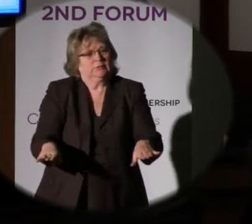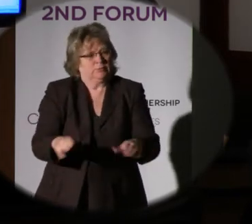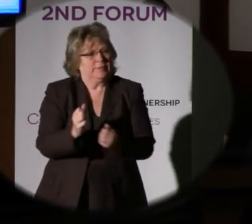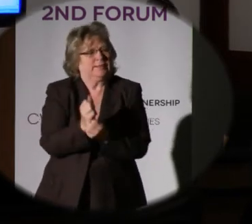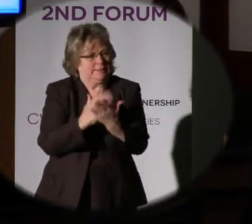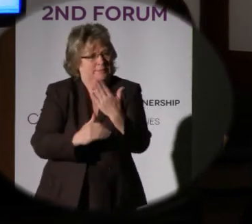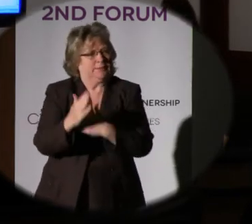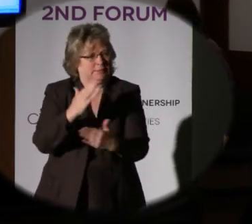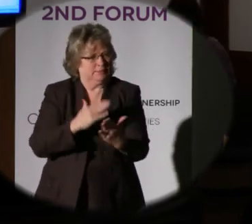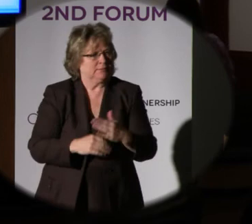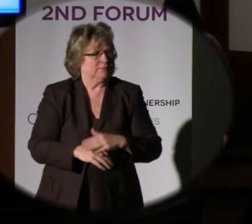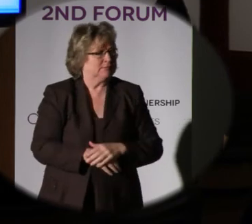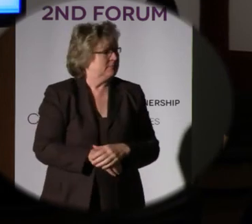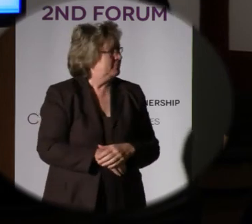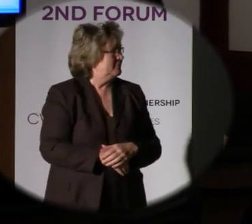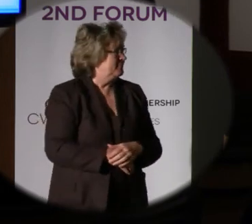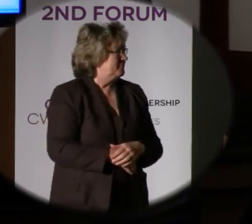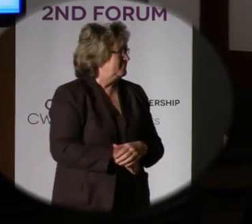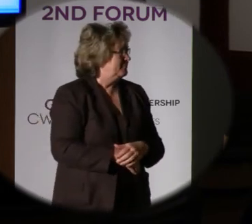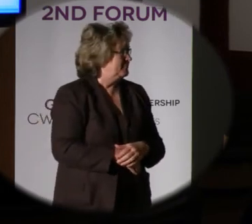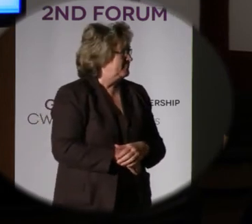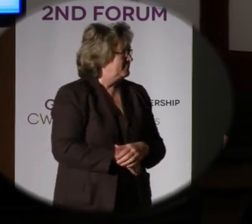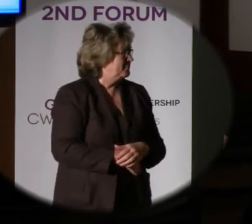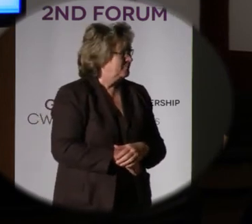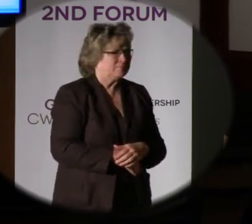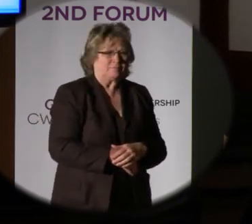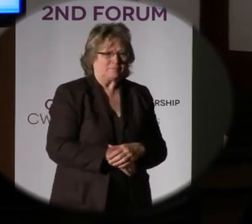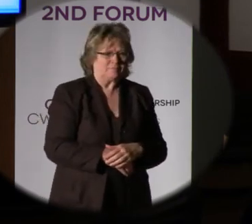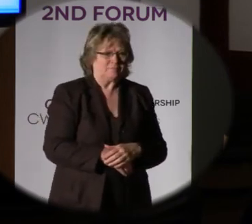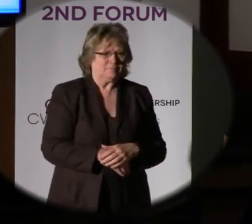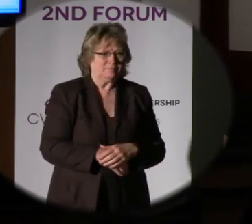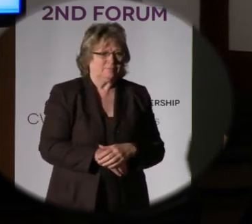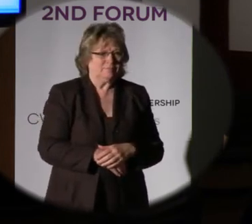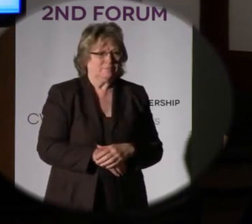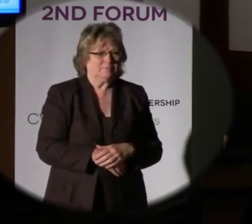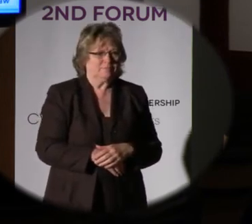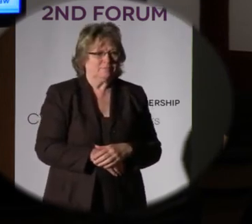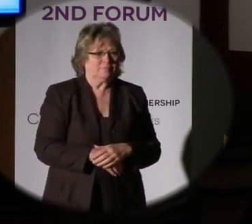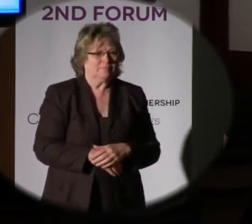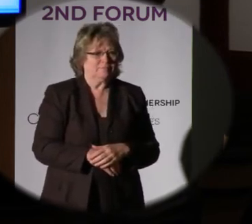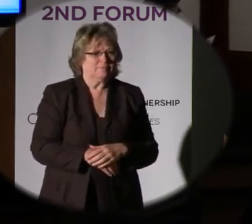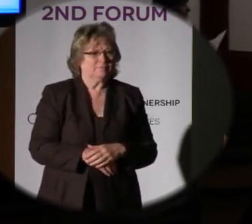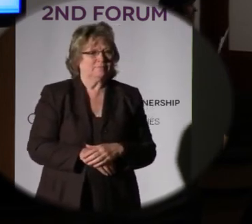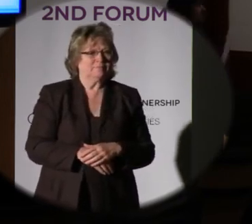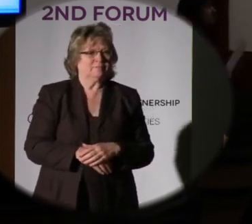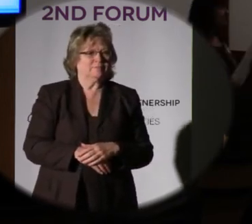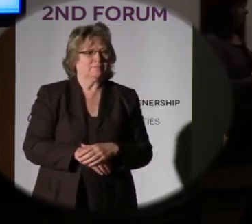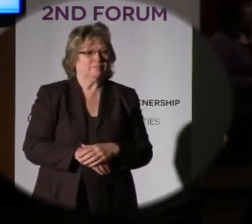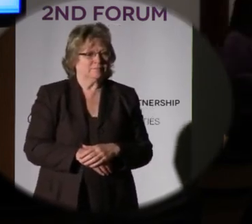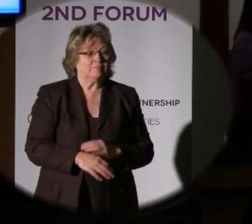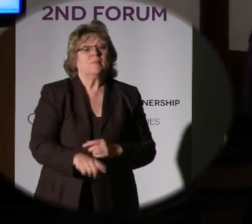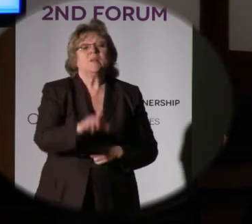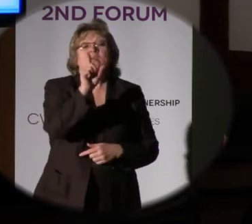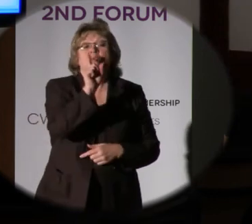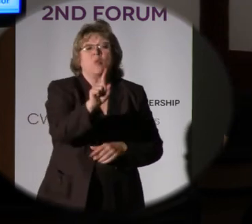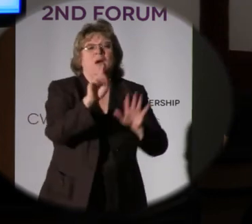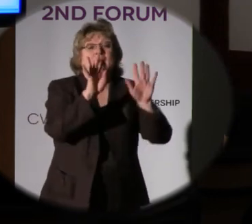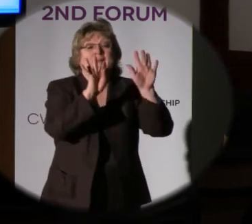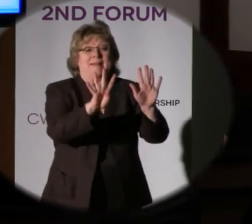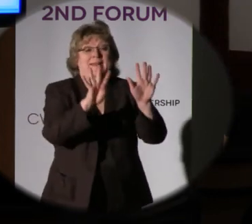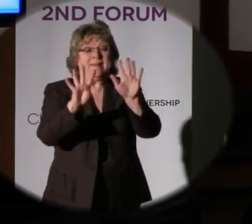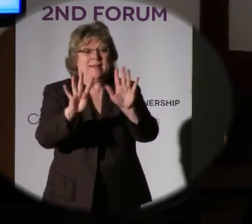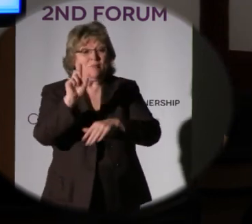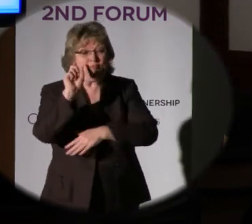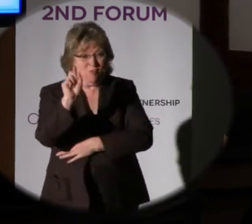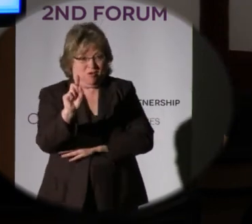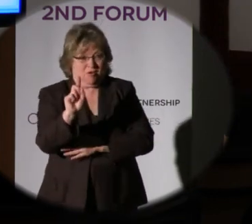1991, Vietnam issued the law on protection, care, and education for children. And